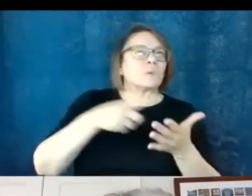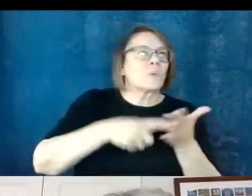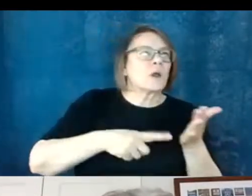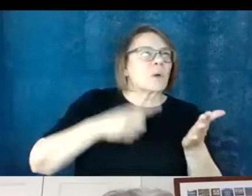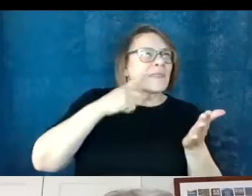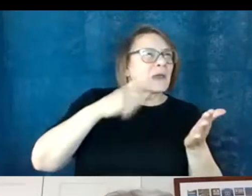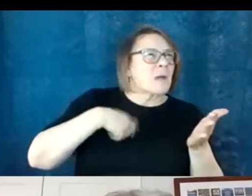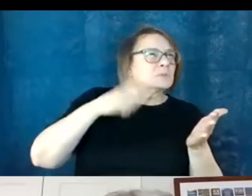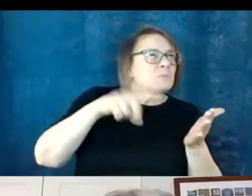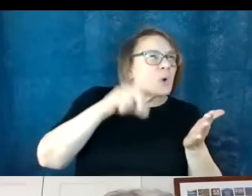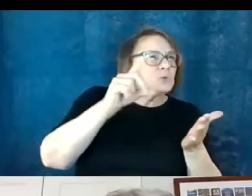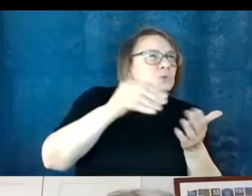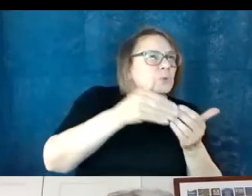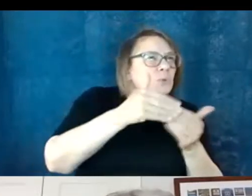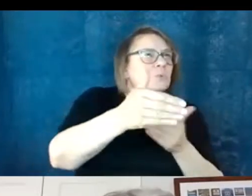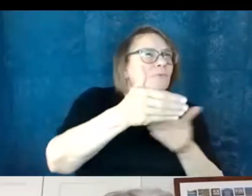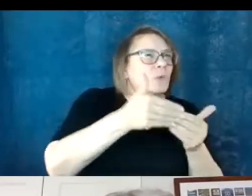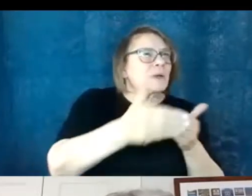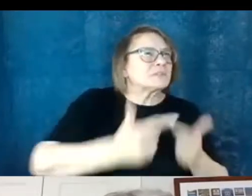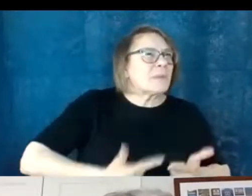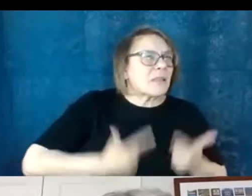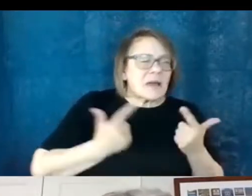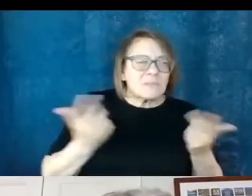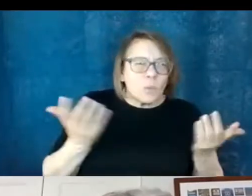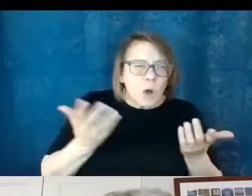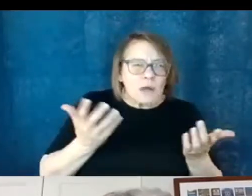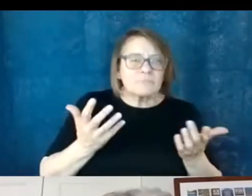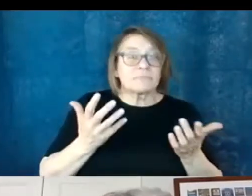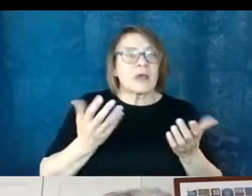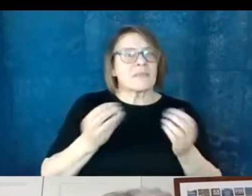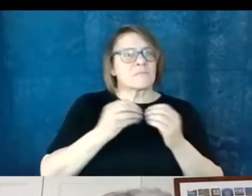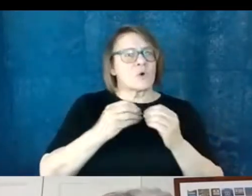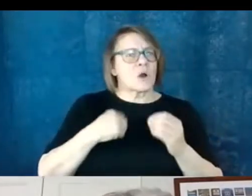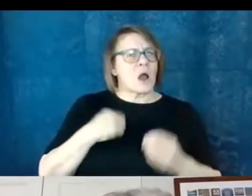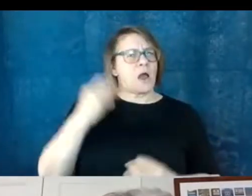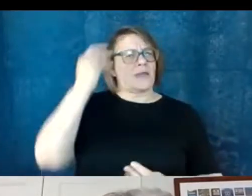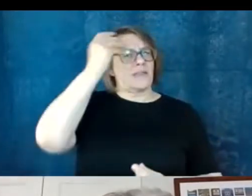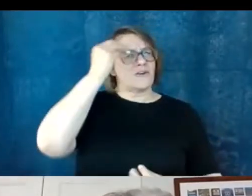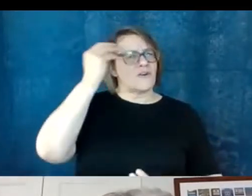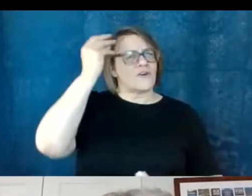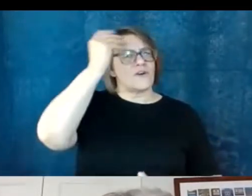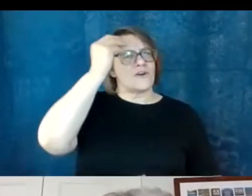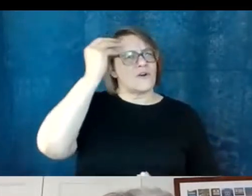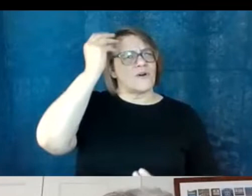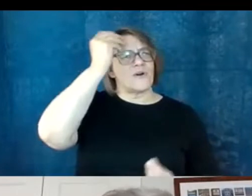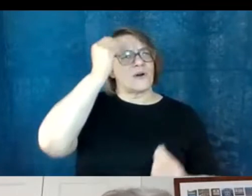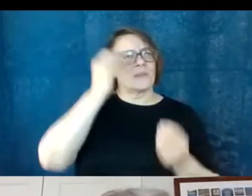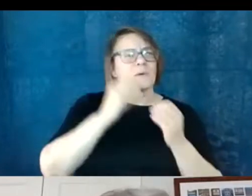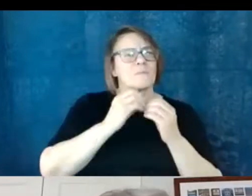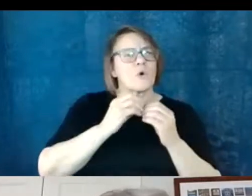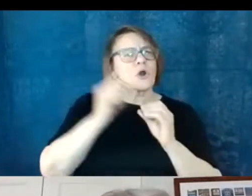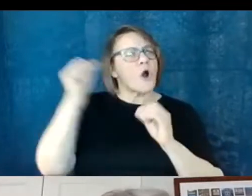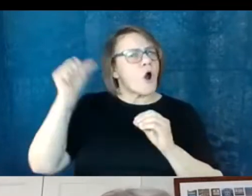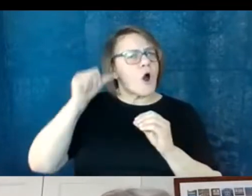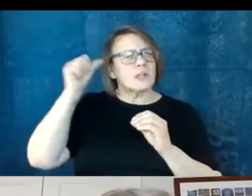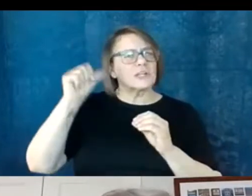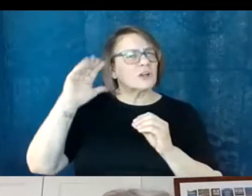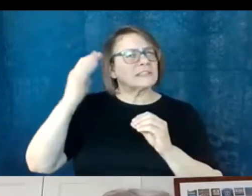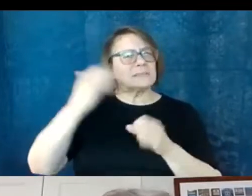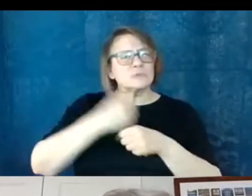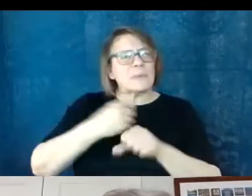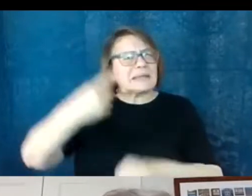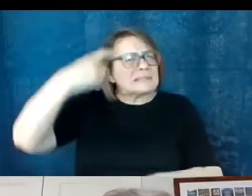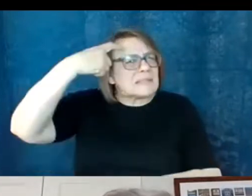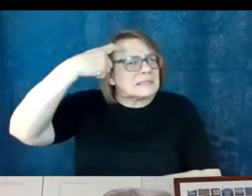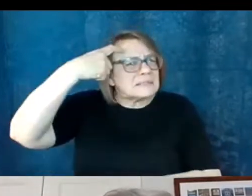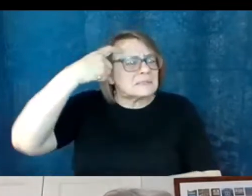to do going forward? And the more that I thought about it, the more audiology just made sense. It always